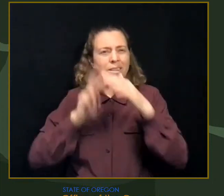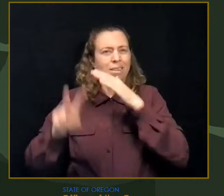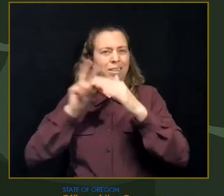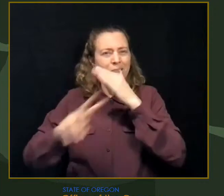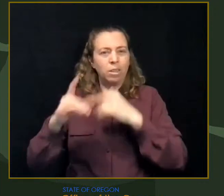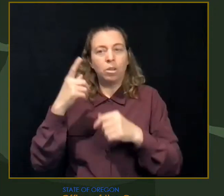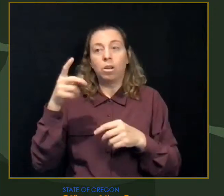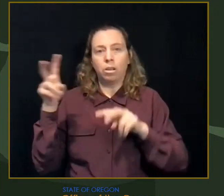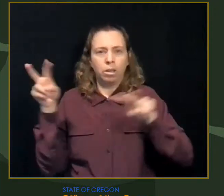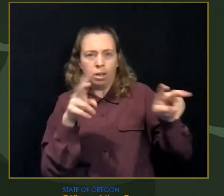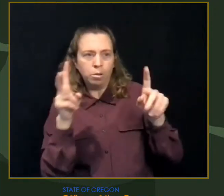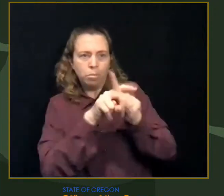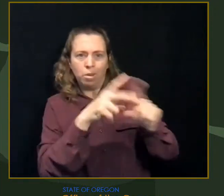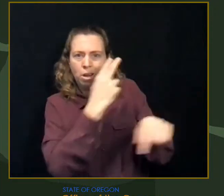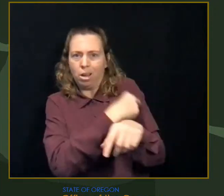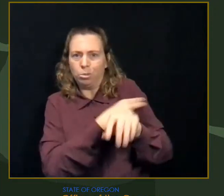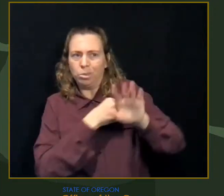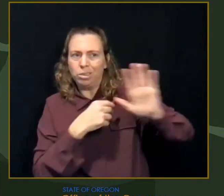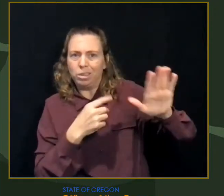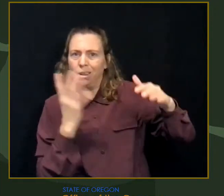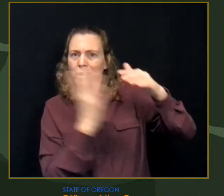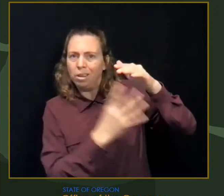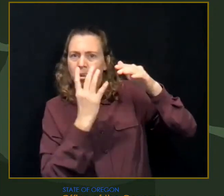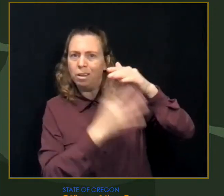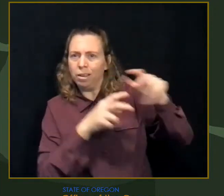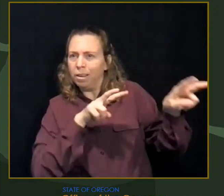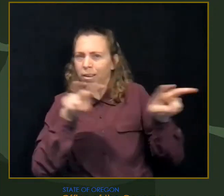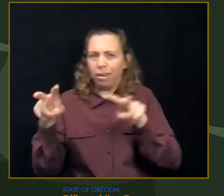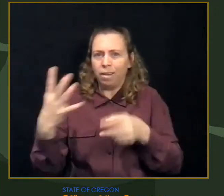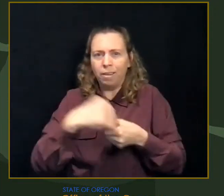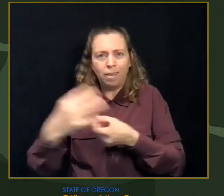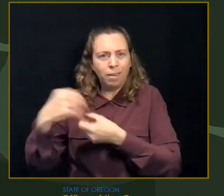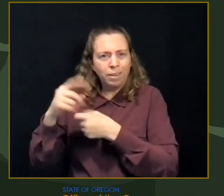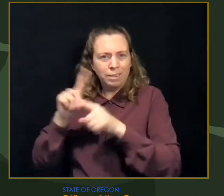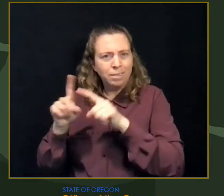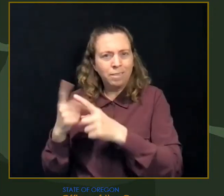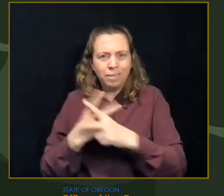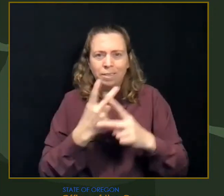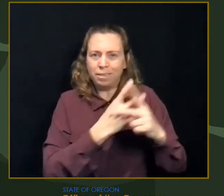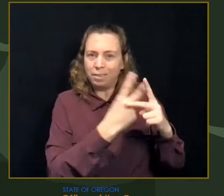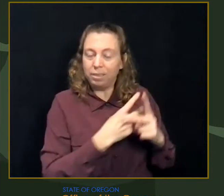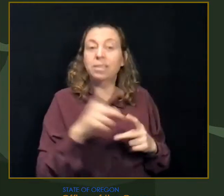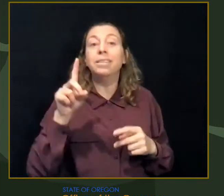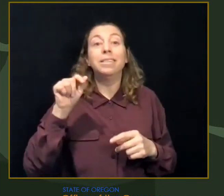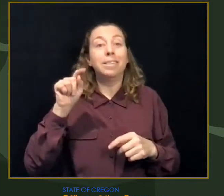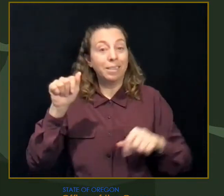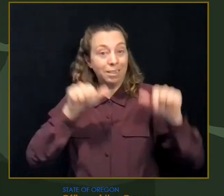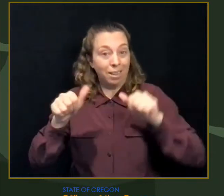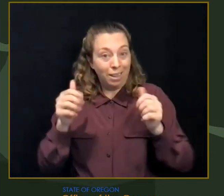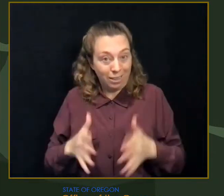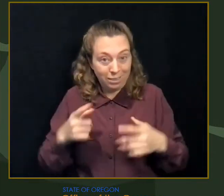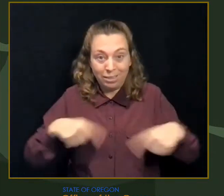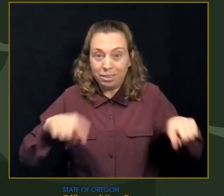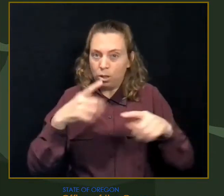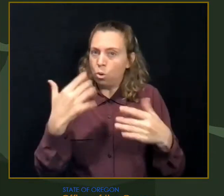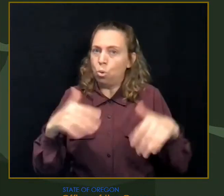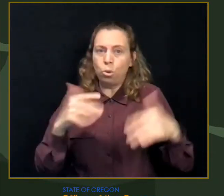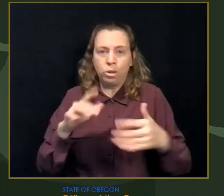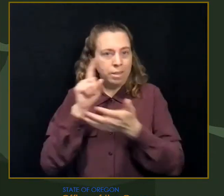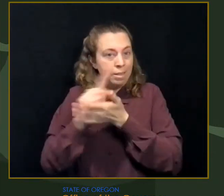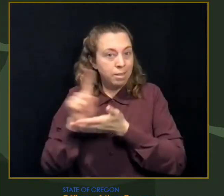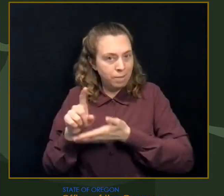state's epidemiologists and data scientists, our forecasts and weekly data analysis have provided the foundation for Oregon's